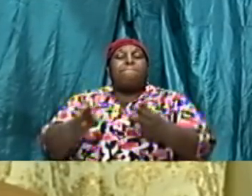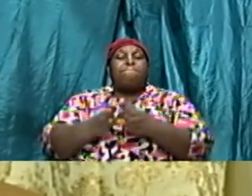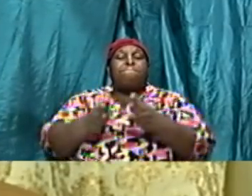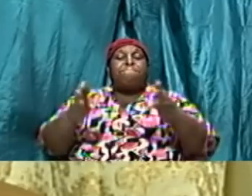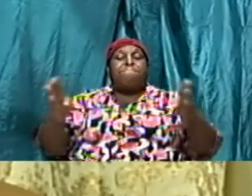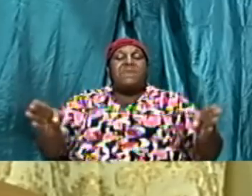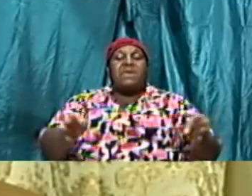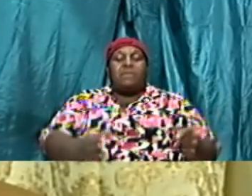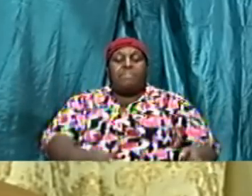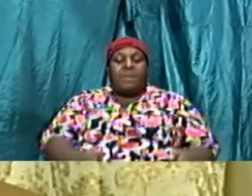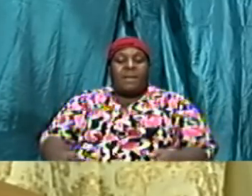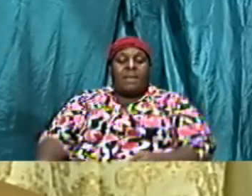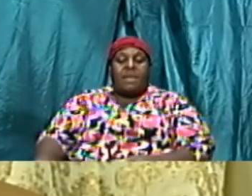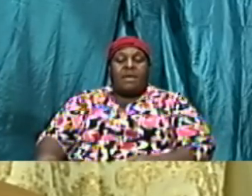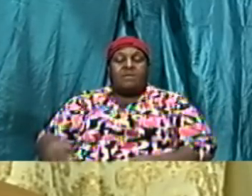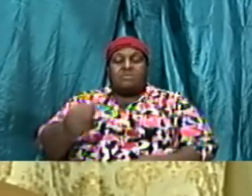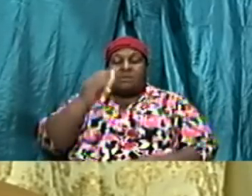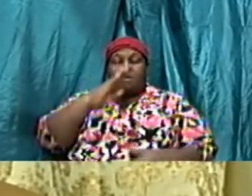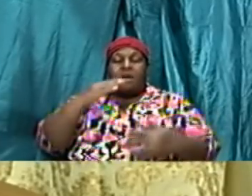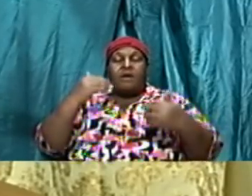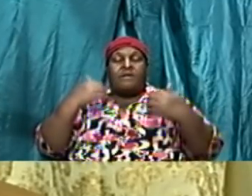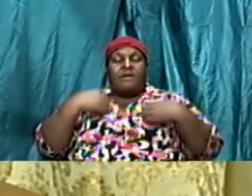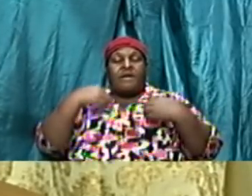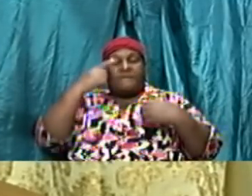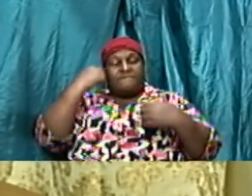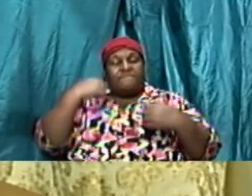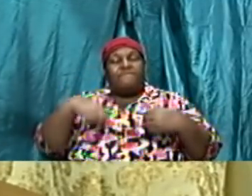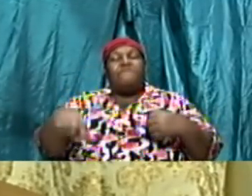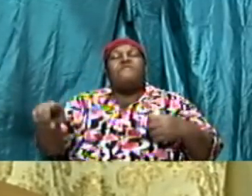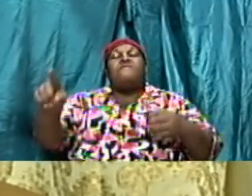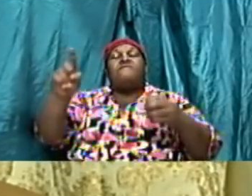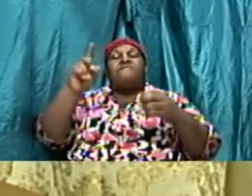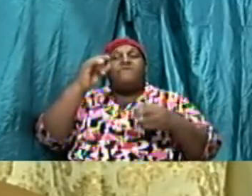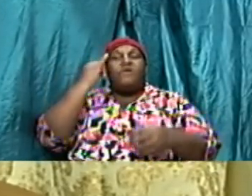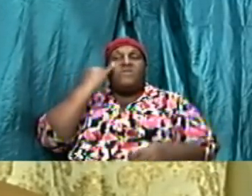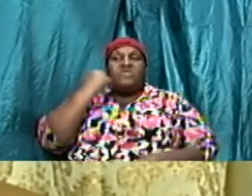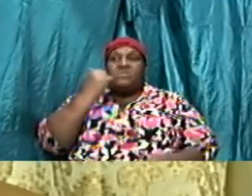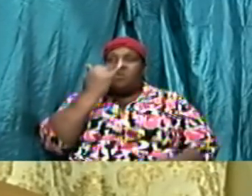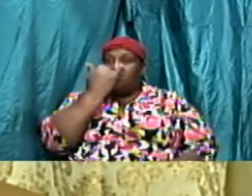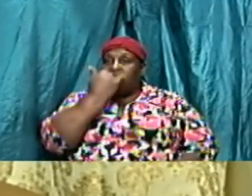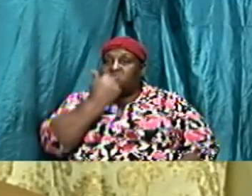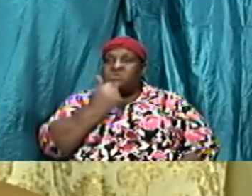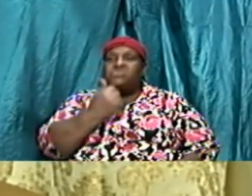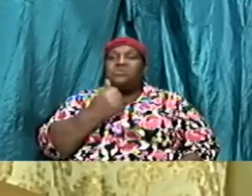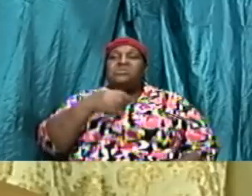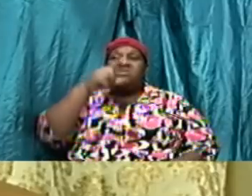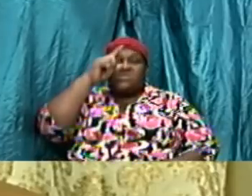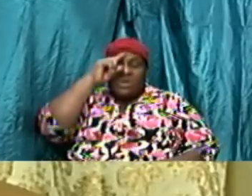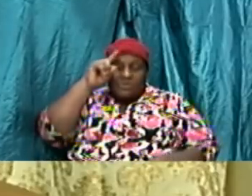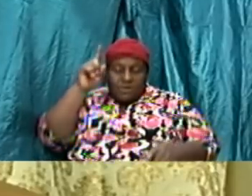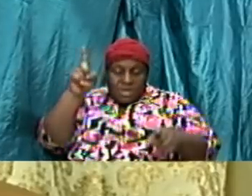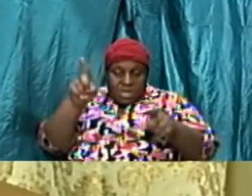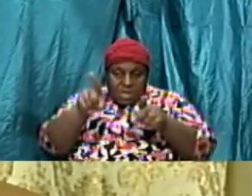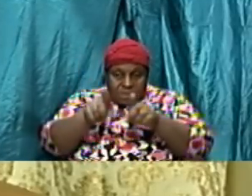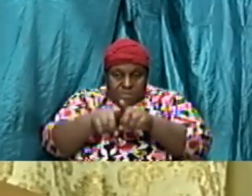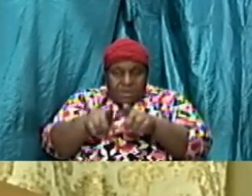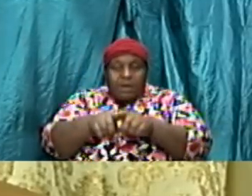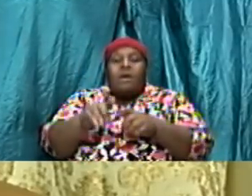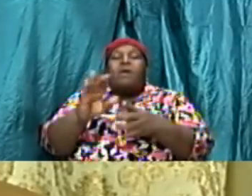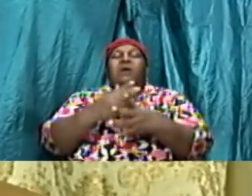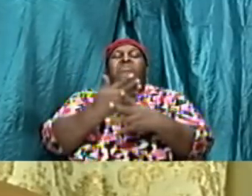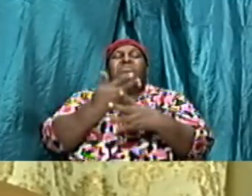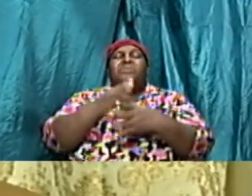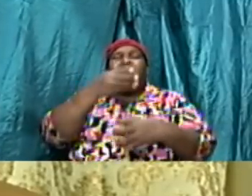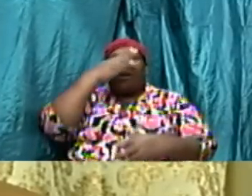that God had for Israel. It's an agreement between God and Israel. And one might ask,